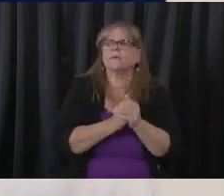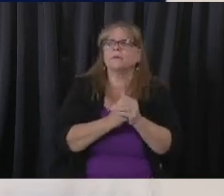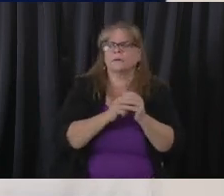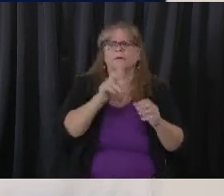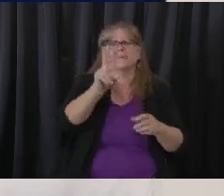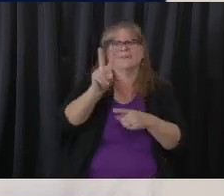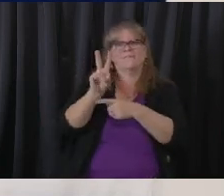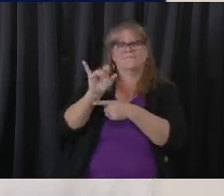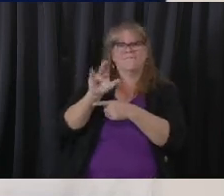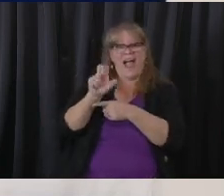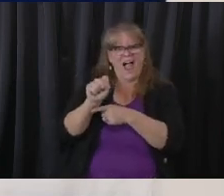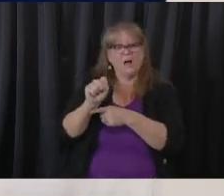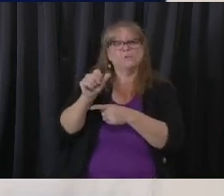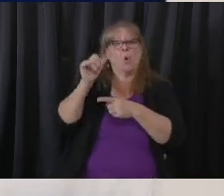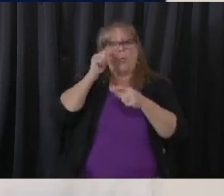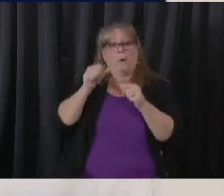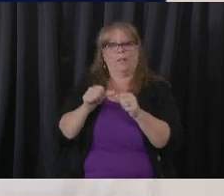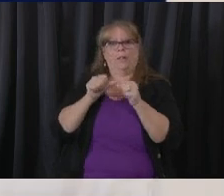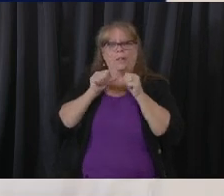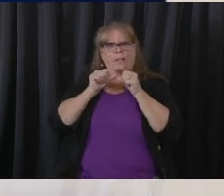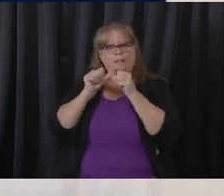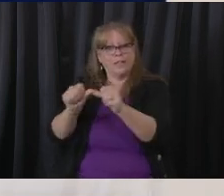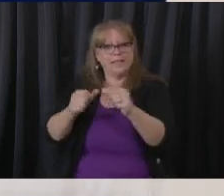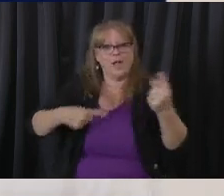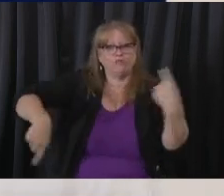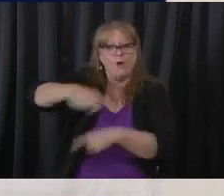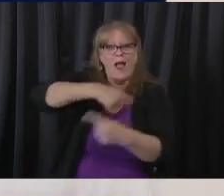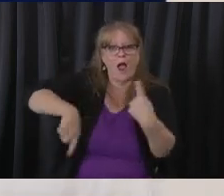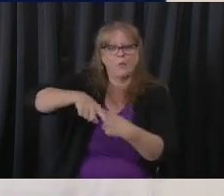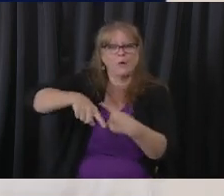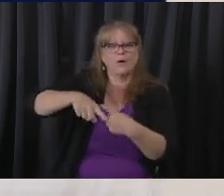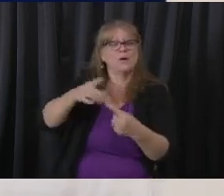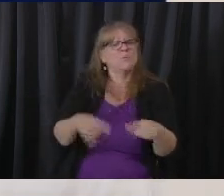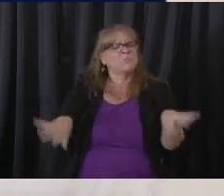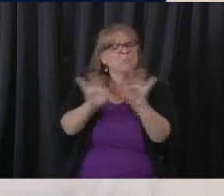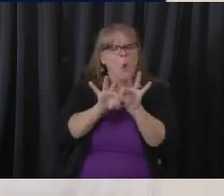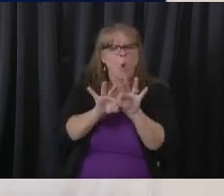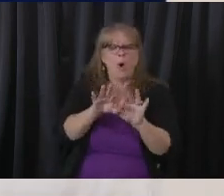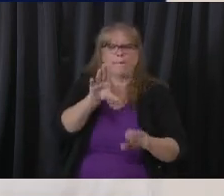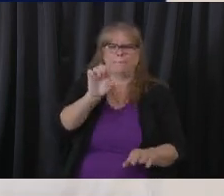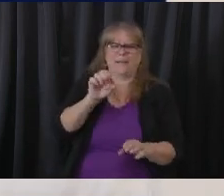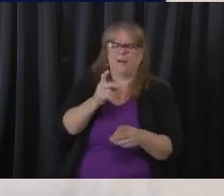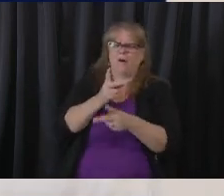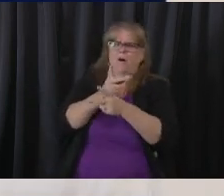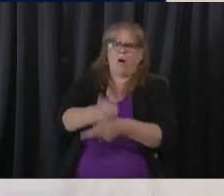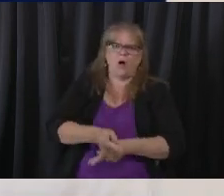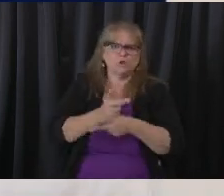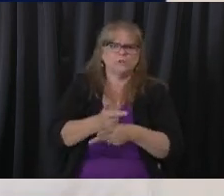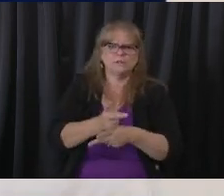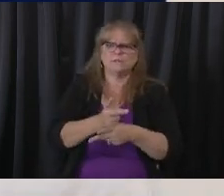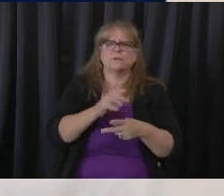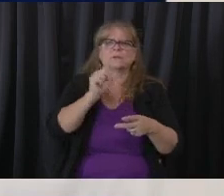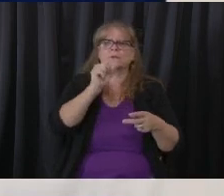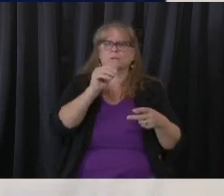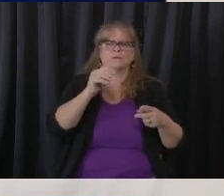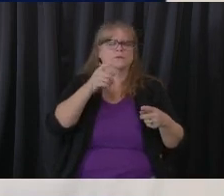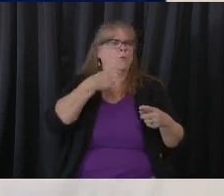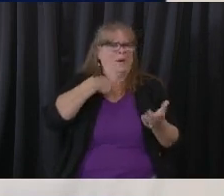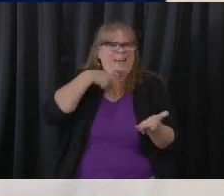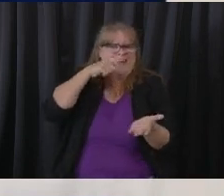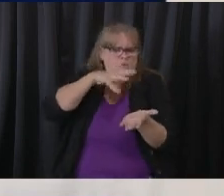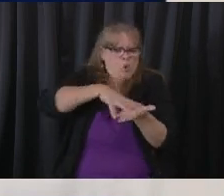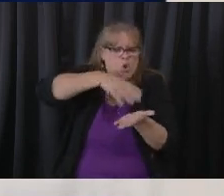to act like it's here and learn to live with it without fear, but with caution to get through this until there's a vaccine